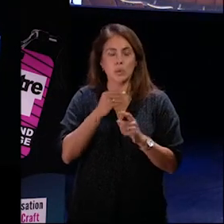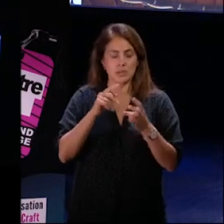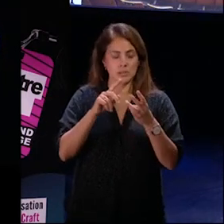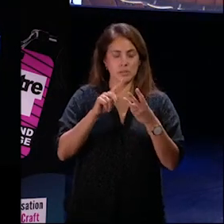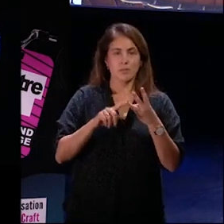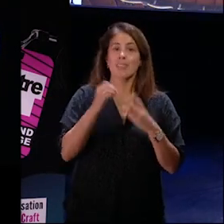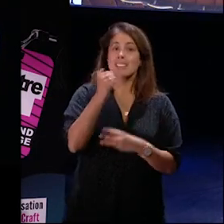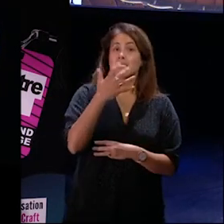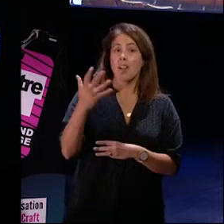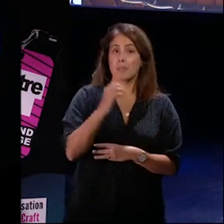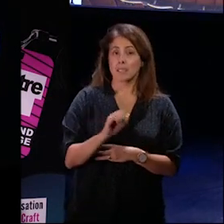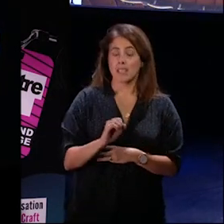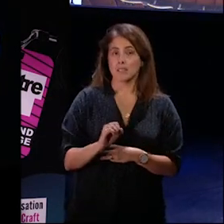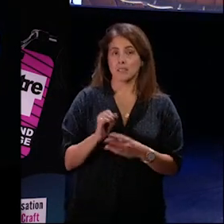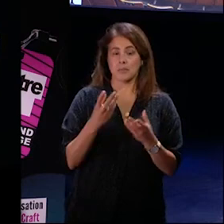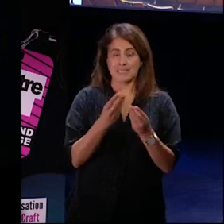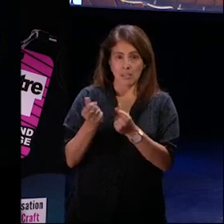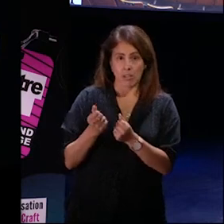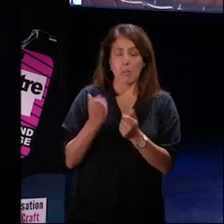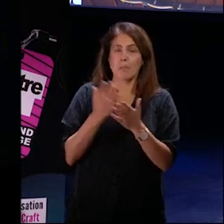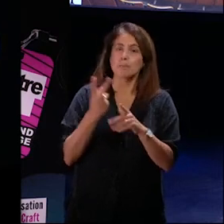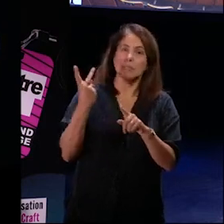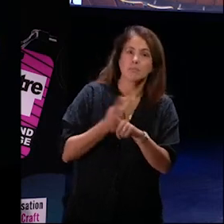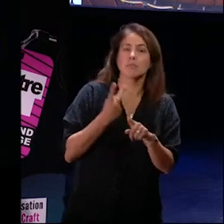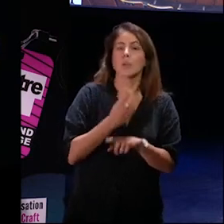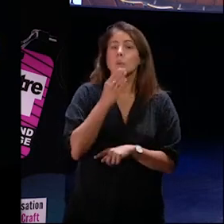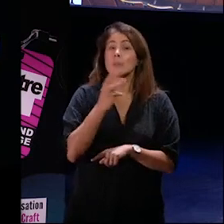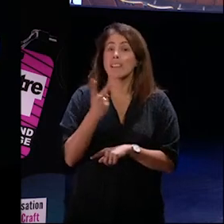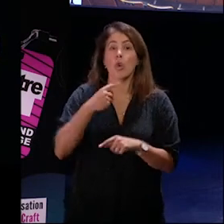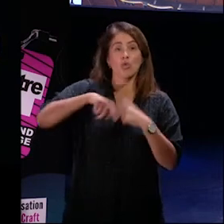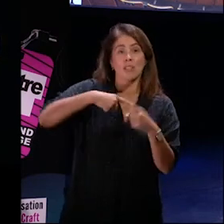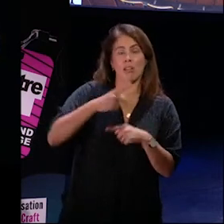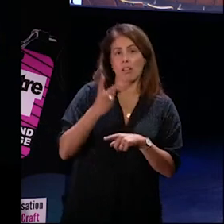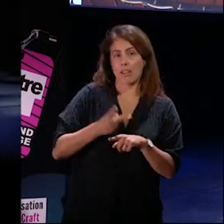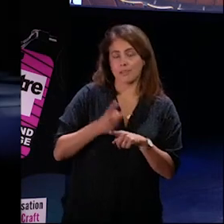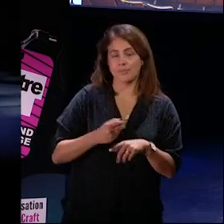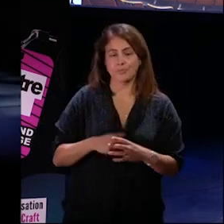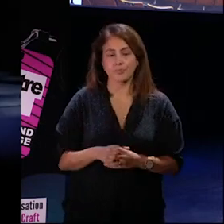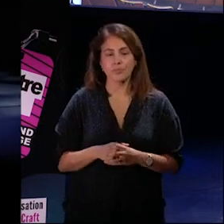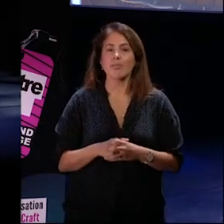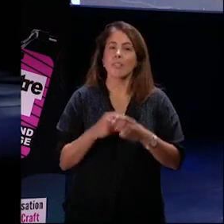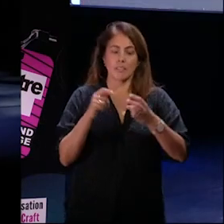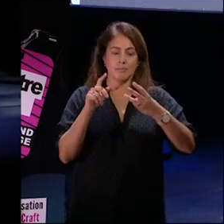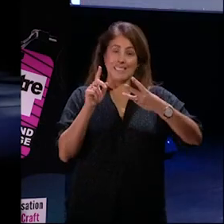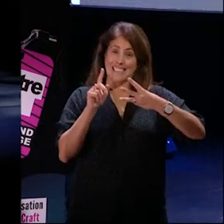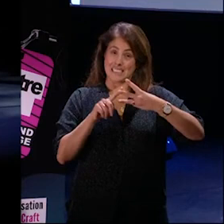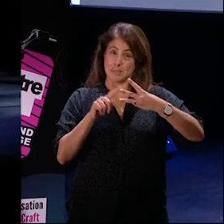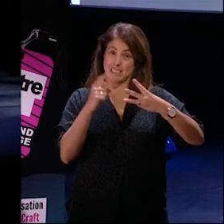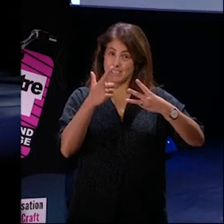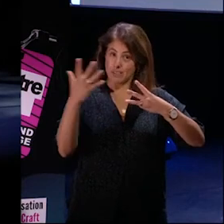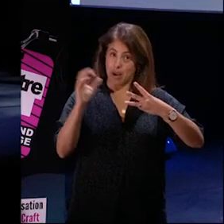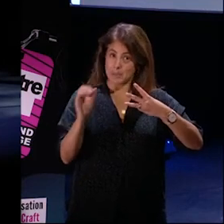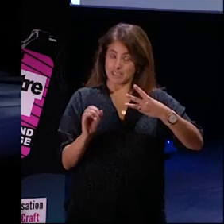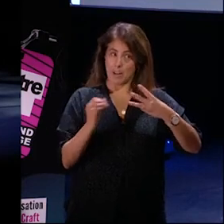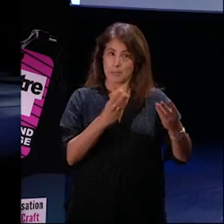65% of materials out must be reused or recycled at the end of the project. For intermediate, that's 75%